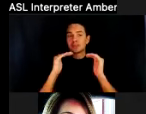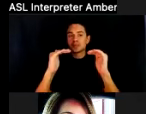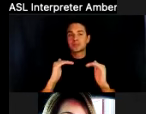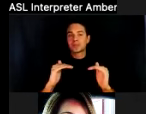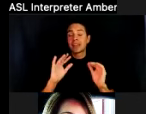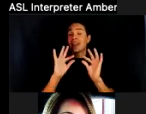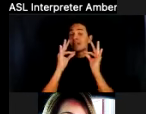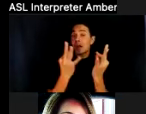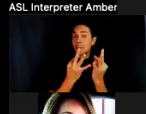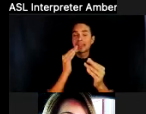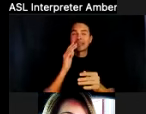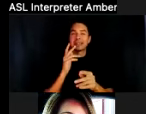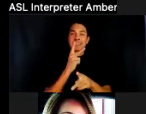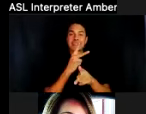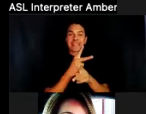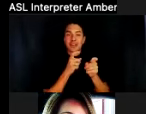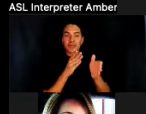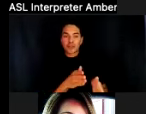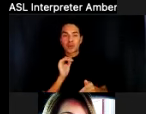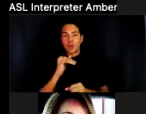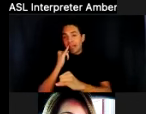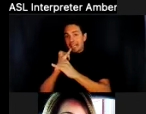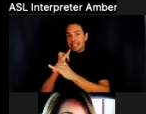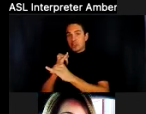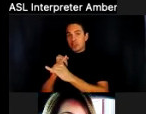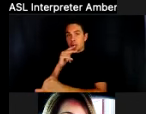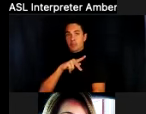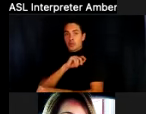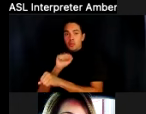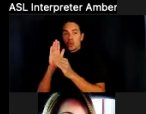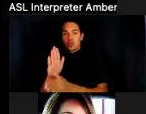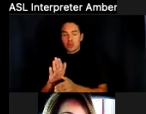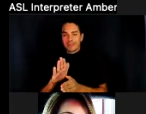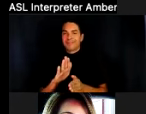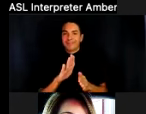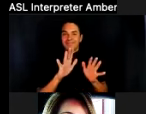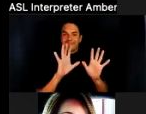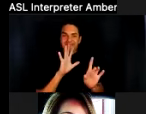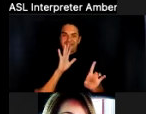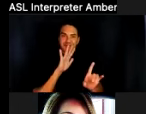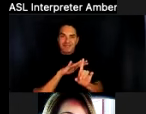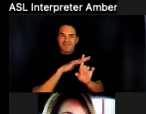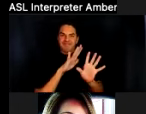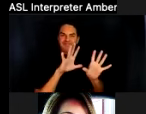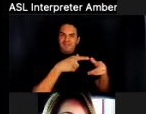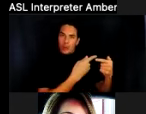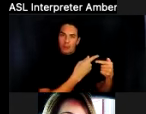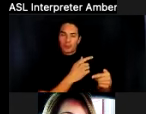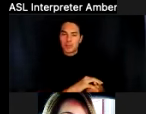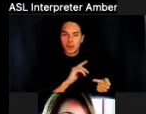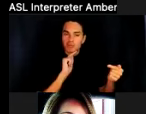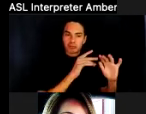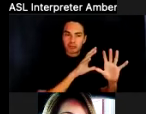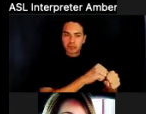by family members, caregivers, or institutional personnel. Now, I'd just like to remind you again of when we talked